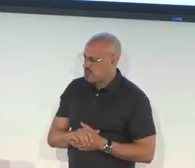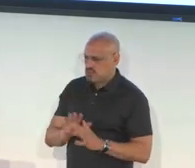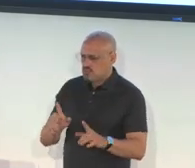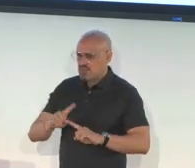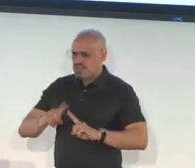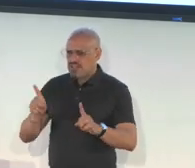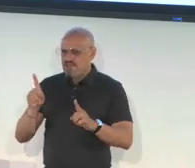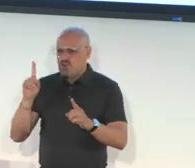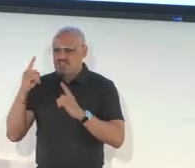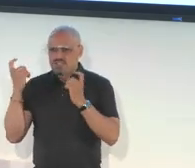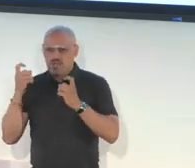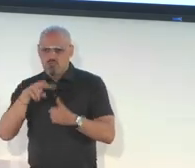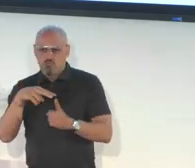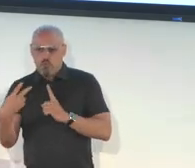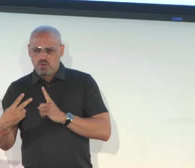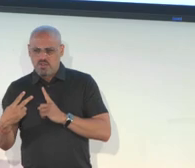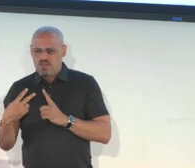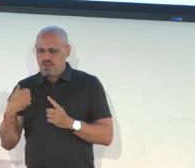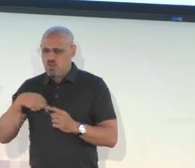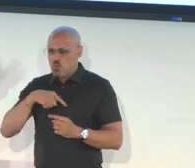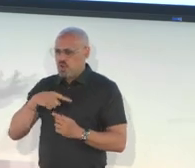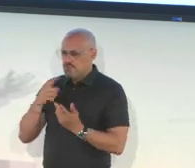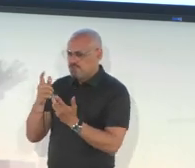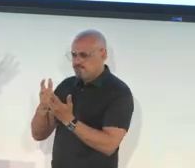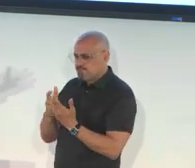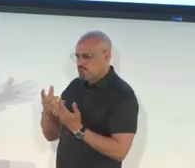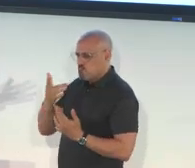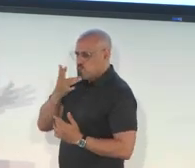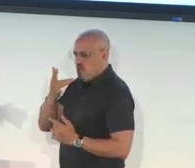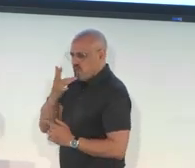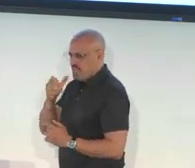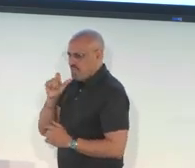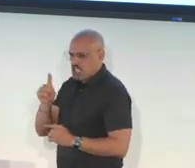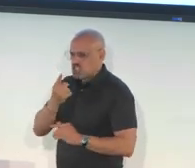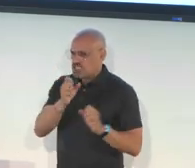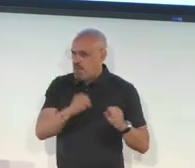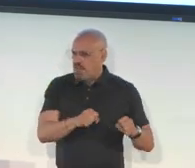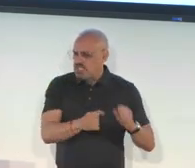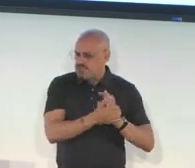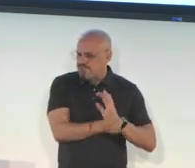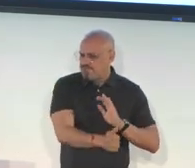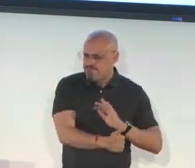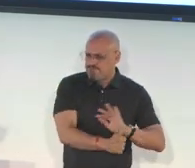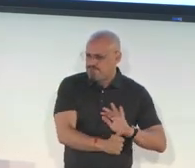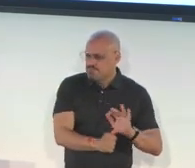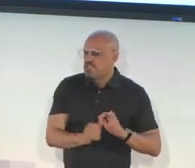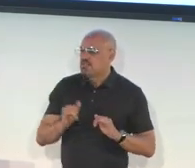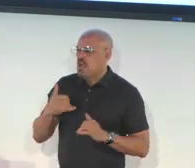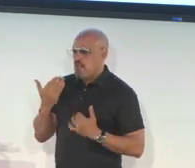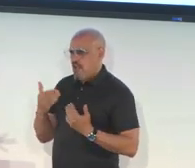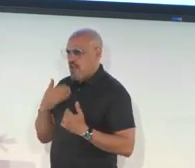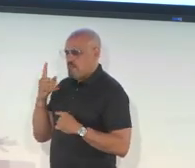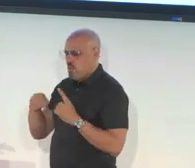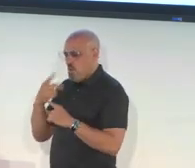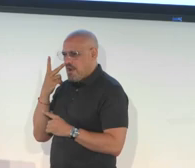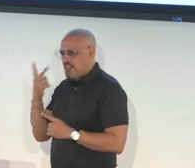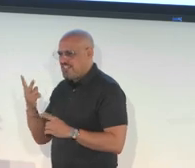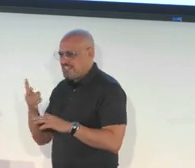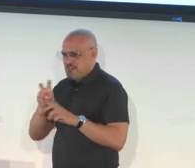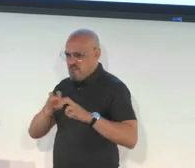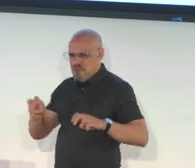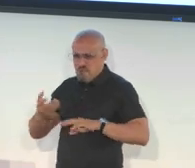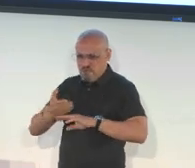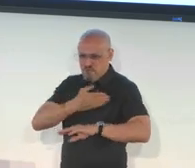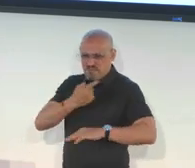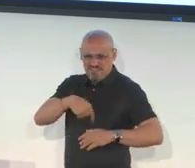celebratory perspective is we accommodate preference and not just ability. And this is what I was very happy when I was listening to the panel beforehand when